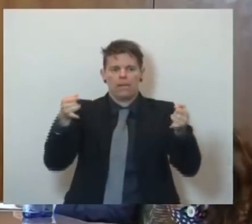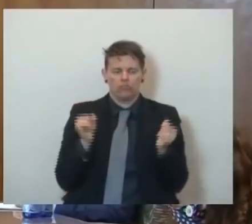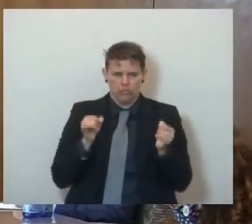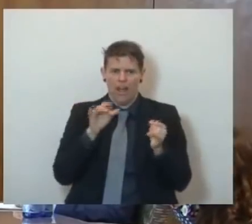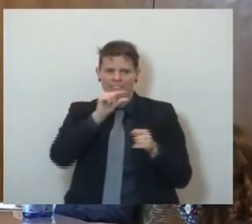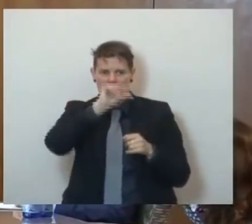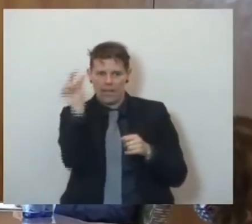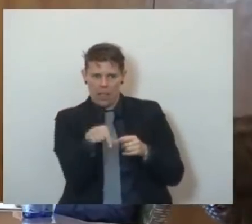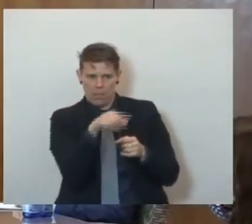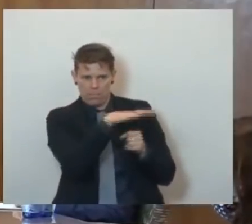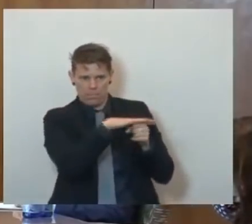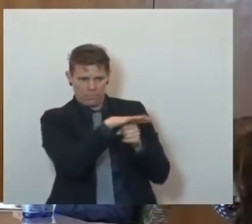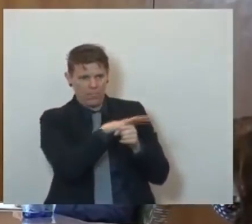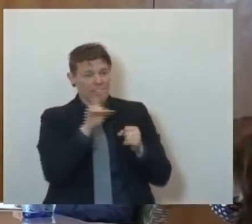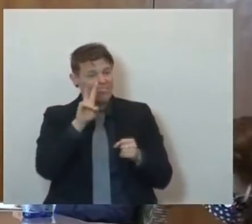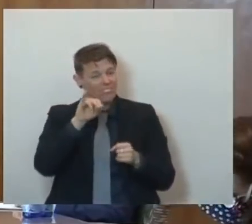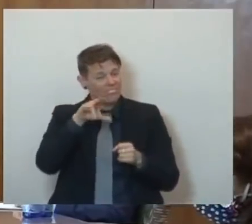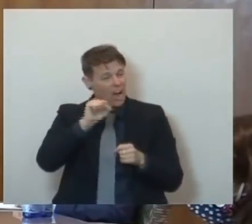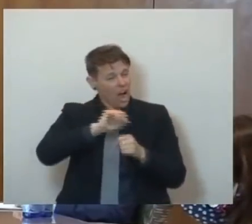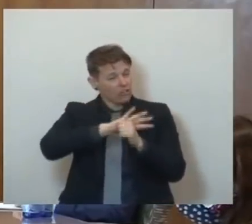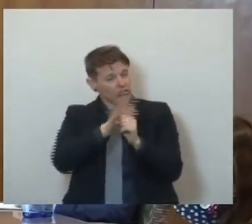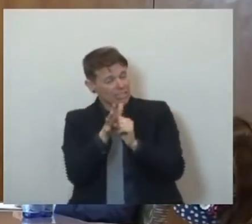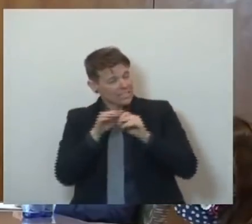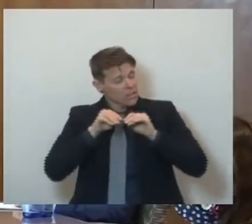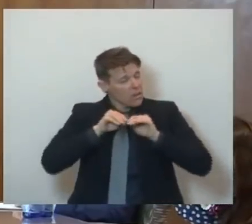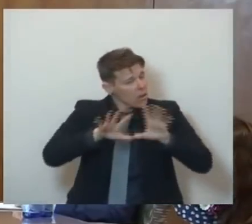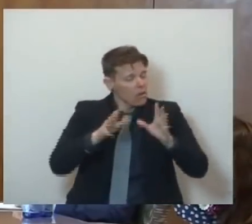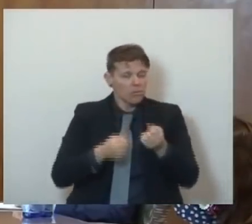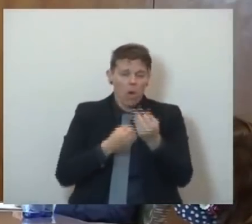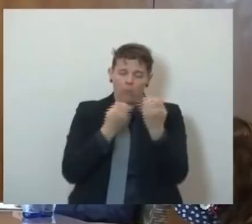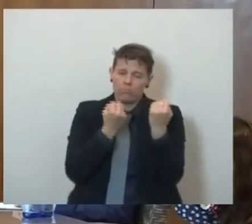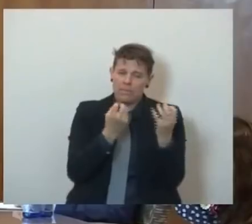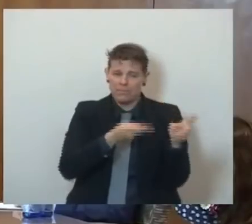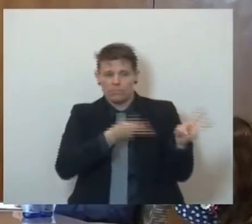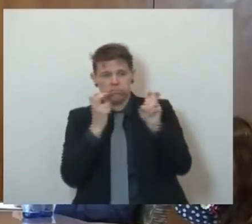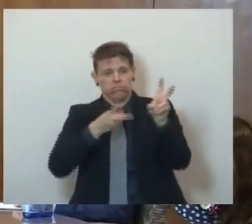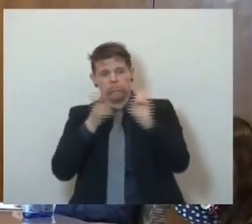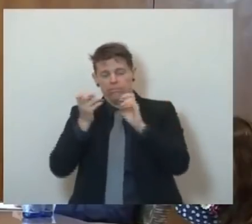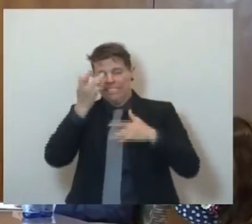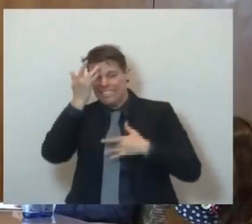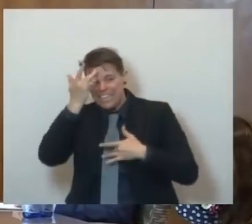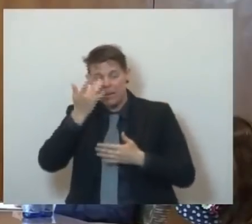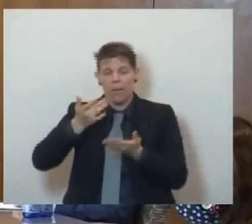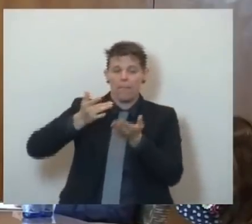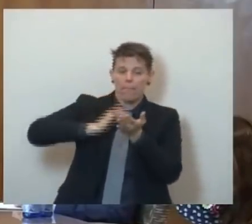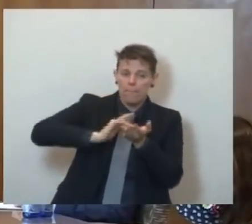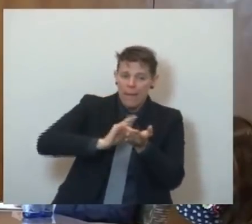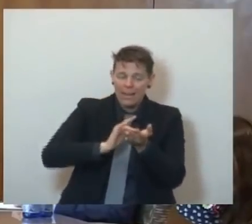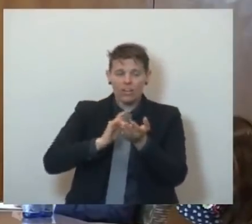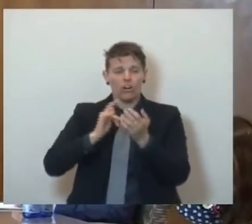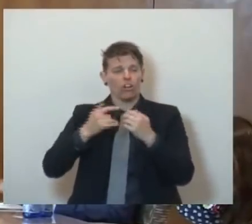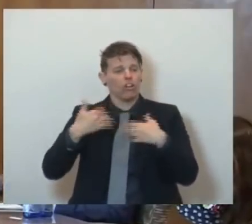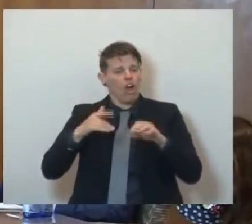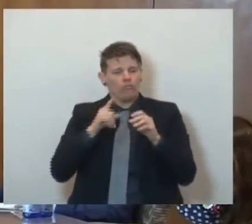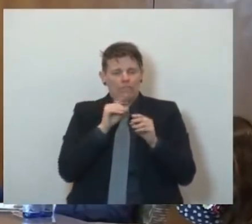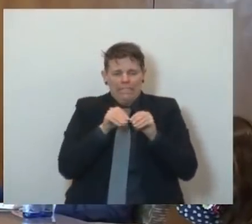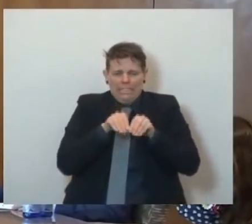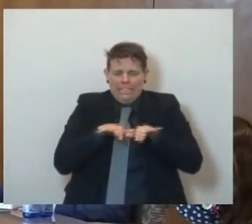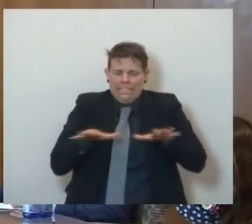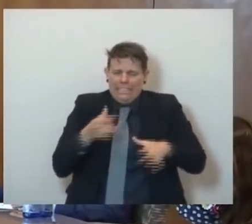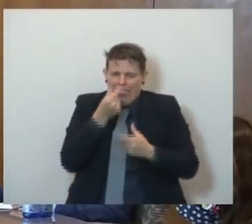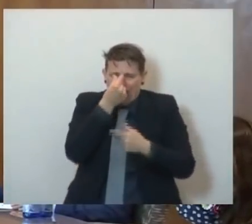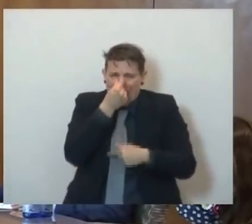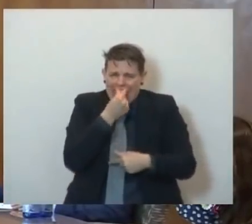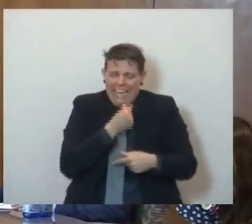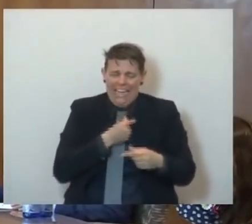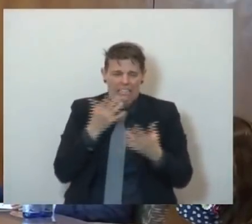that the virus has caused many deaths, stretched medical facilities and resources to their capacity, and impacted the welfare of the city of